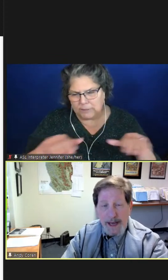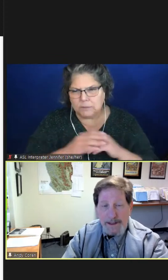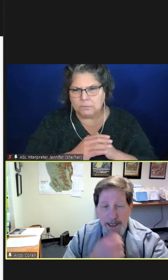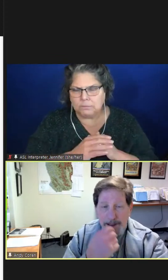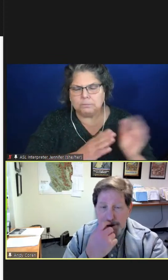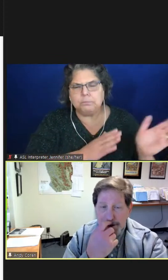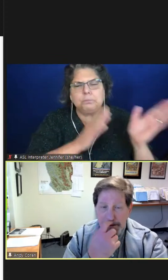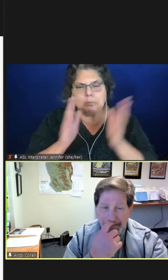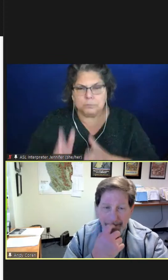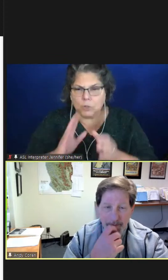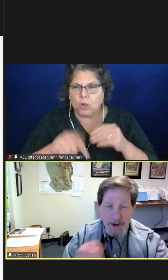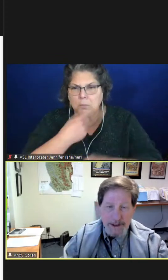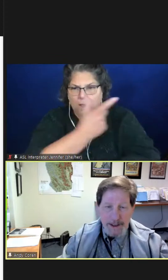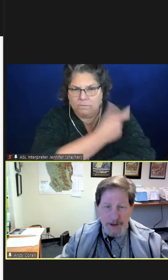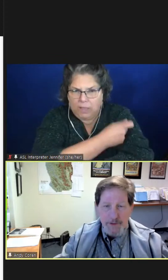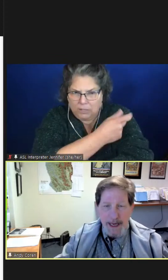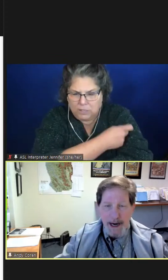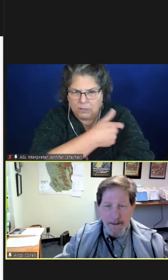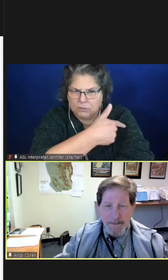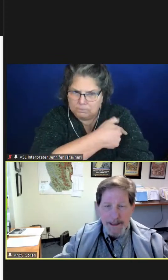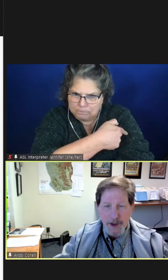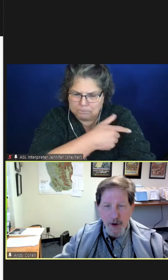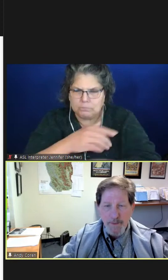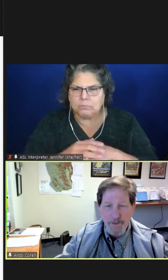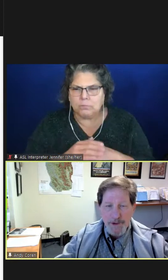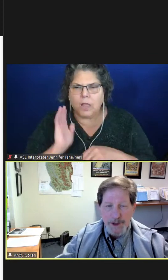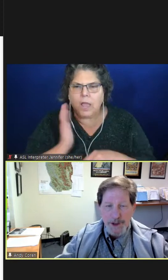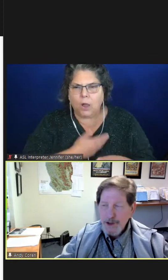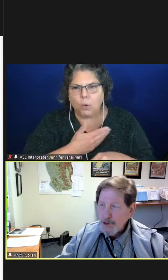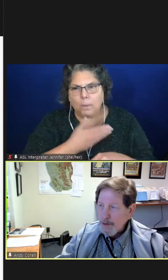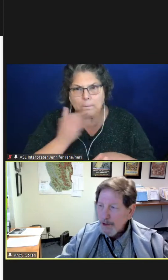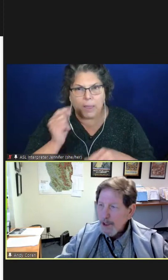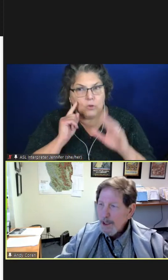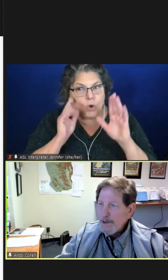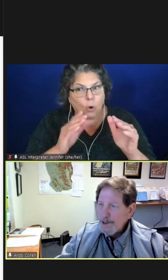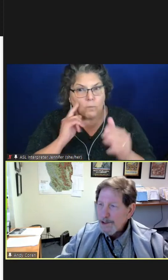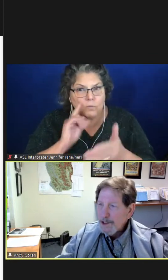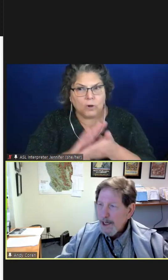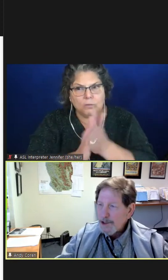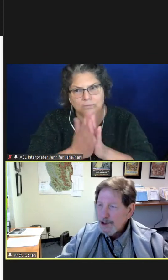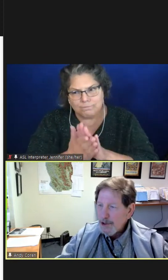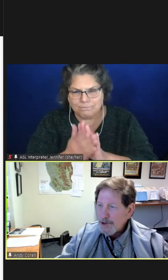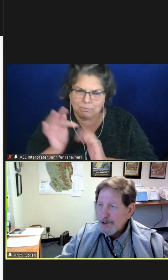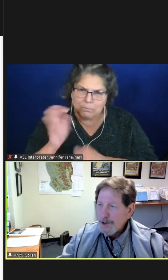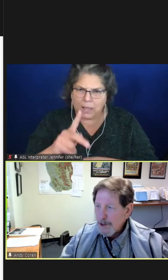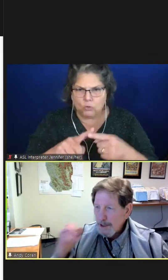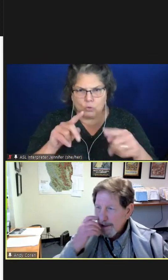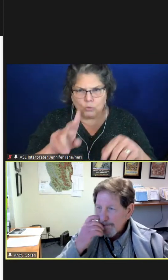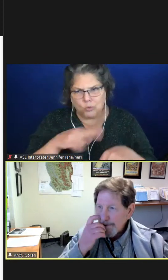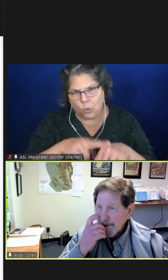on to vaccinations. Vaccines remain our best hope for returning to normal. This slide shows the difference